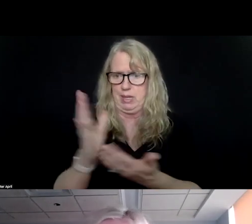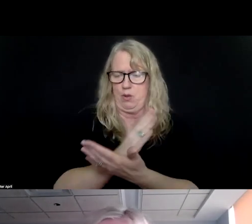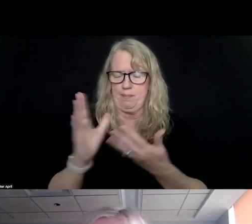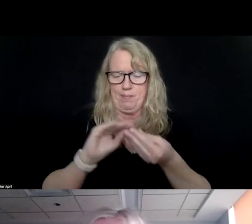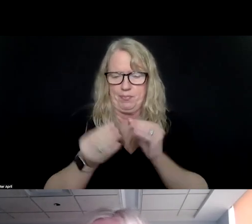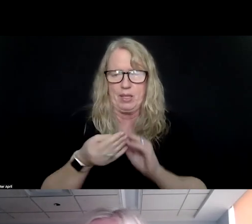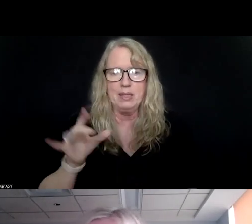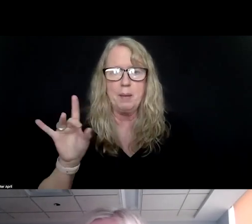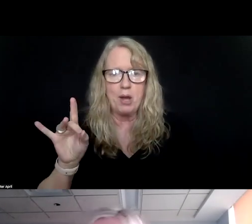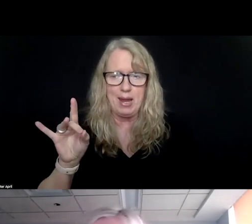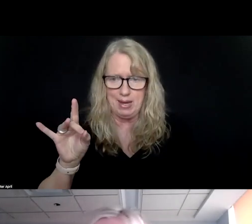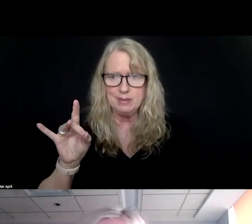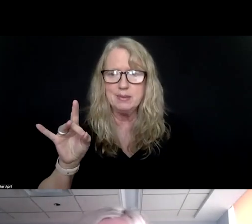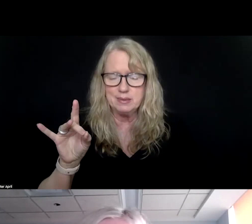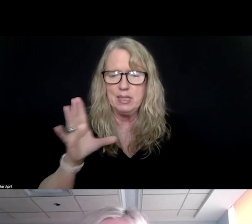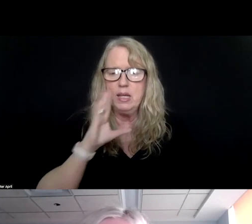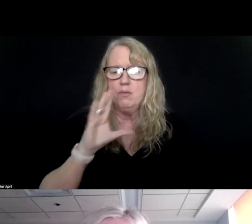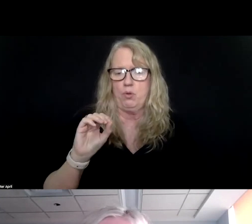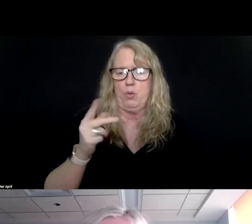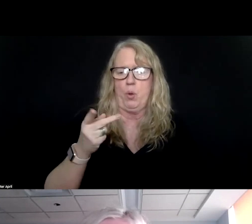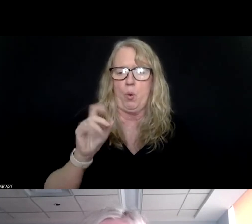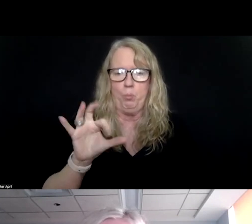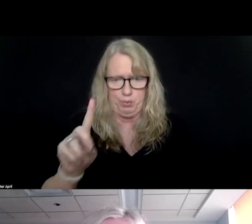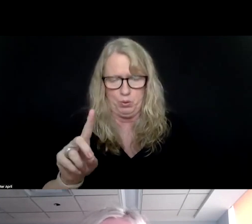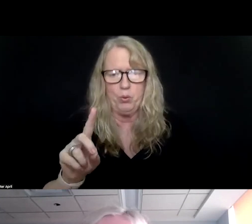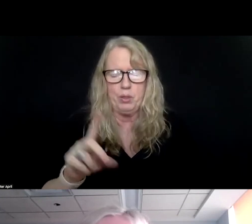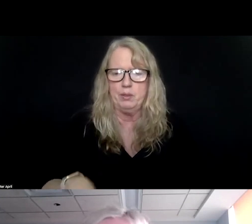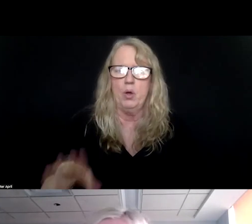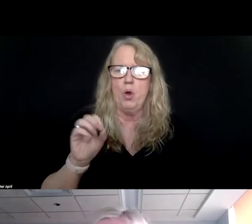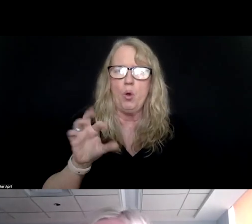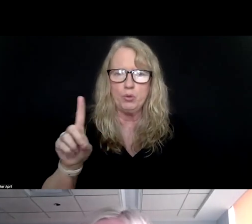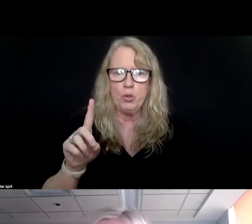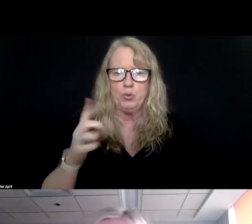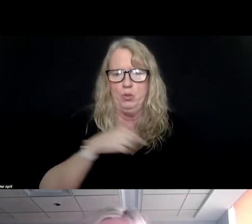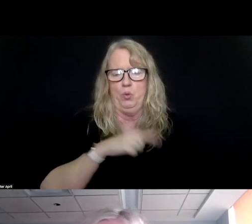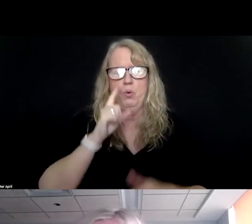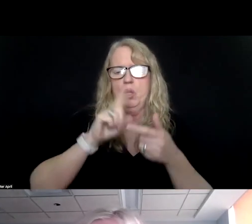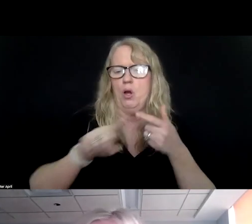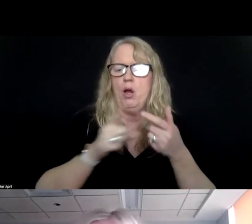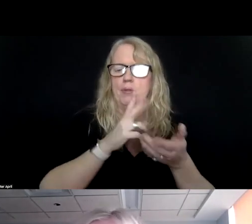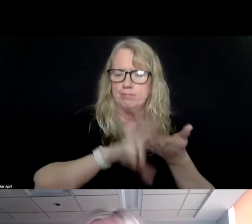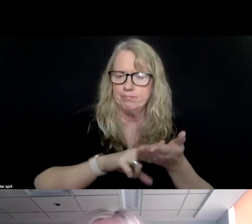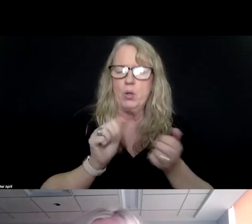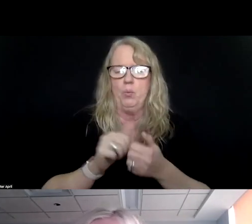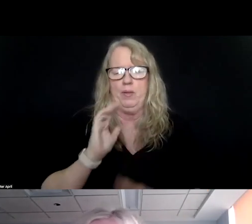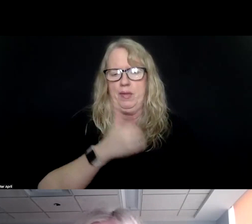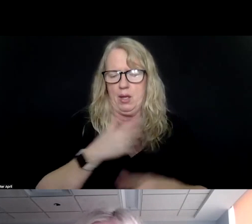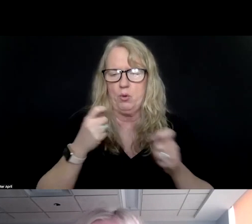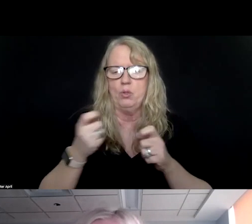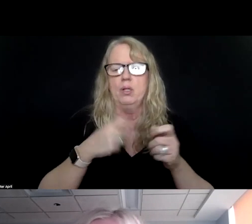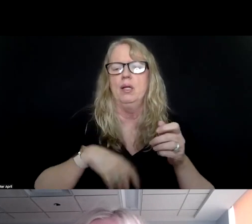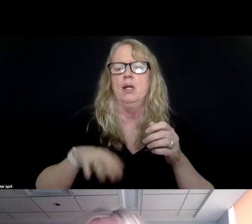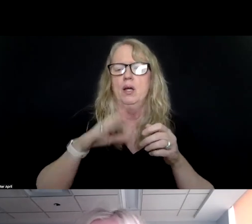in the nation in terms of opioid overdoses. So we're contracting with our administrative services